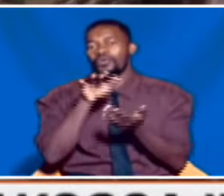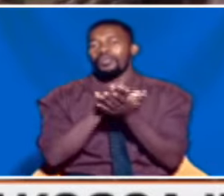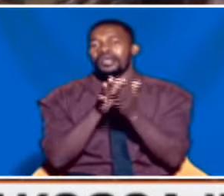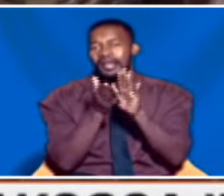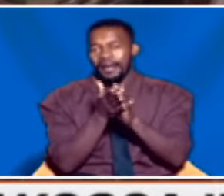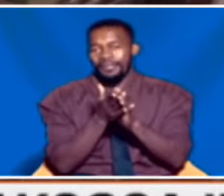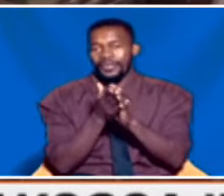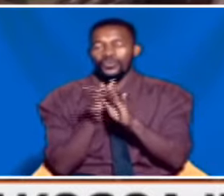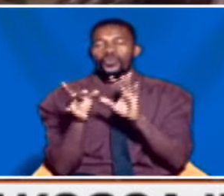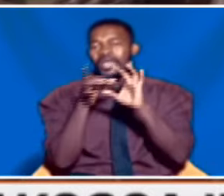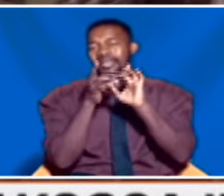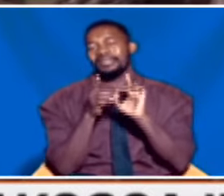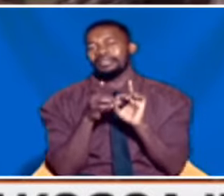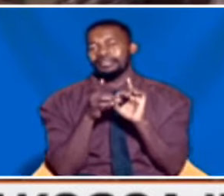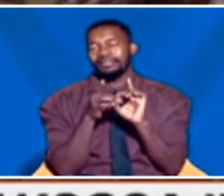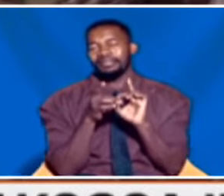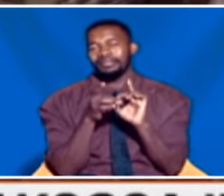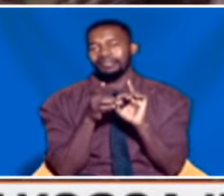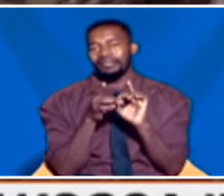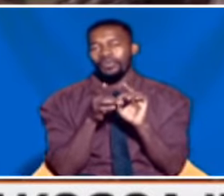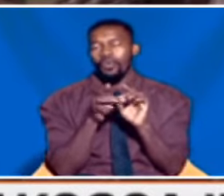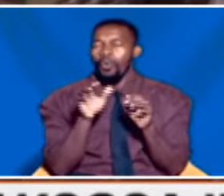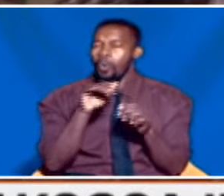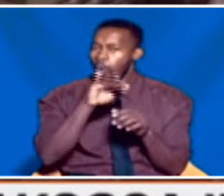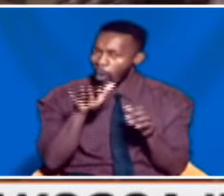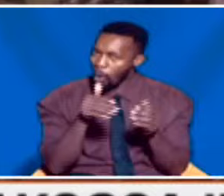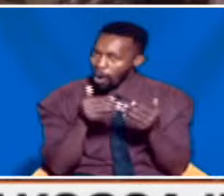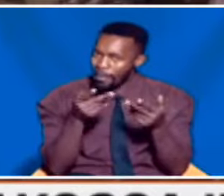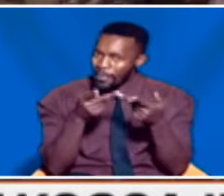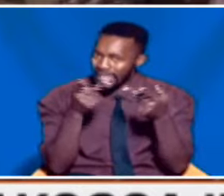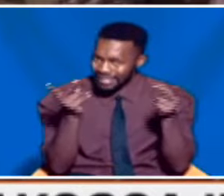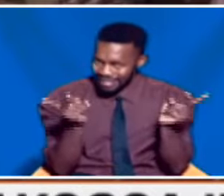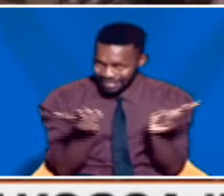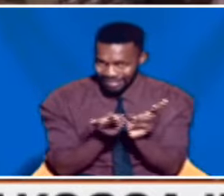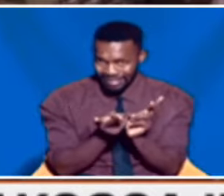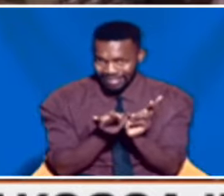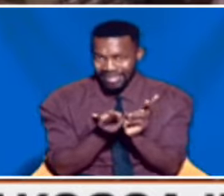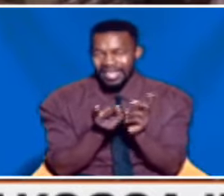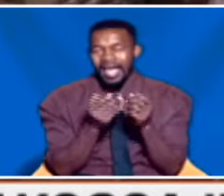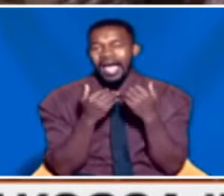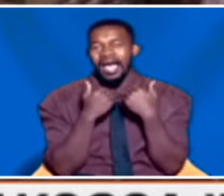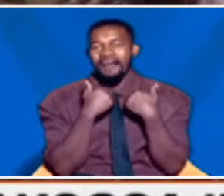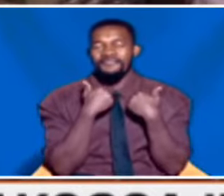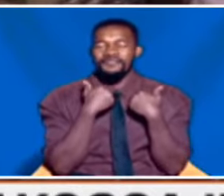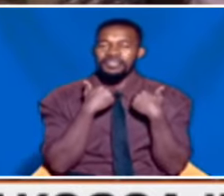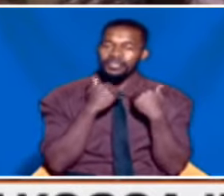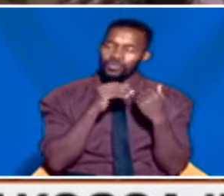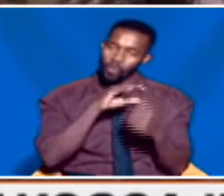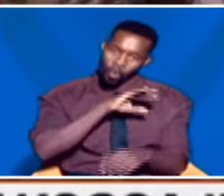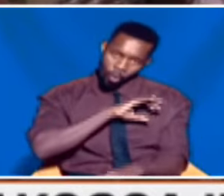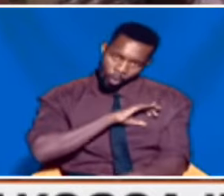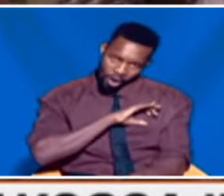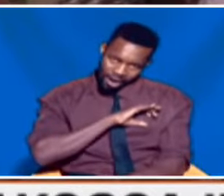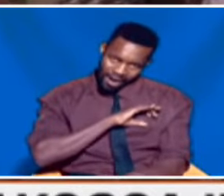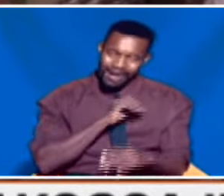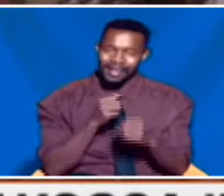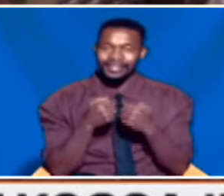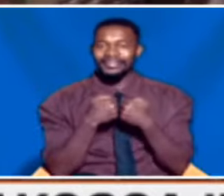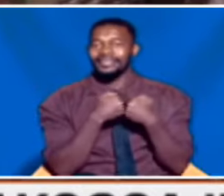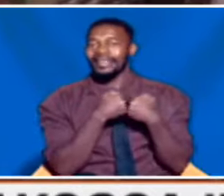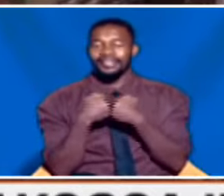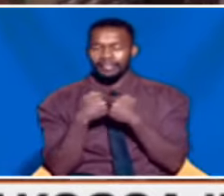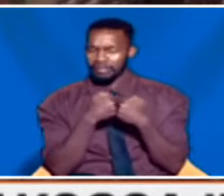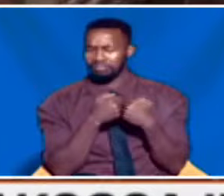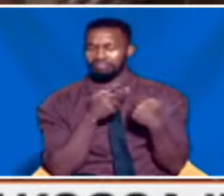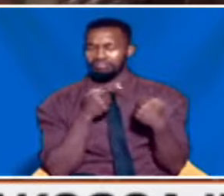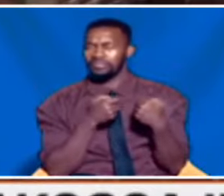Far from it. Every region has its unique challenges and aspirations that must be addressed